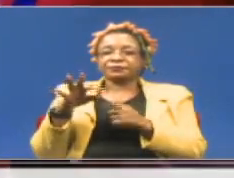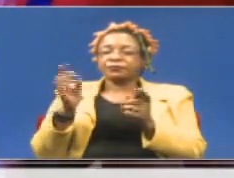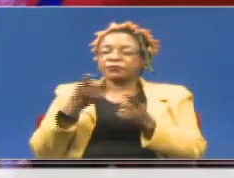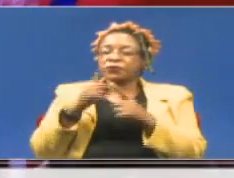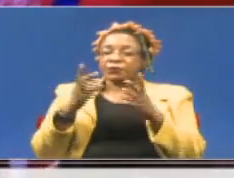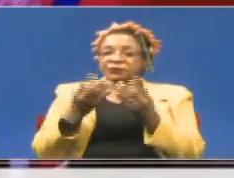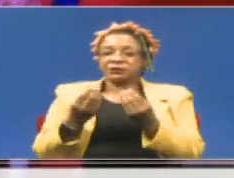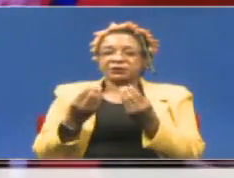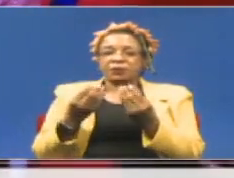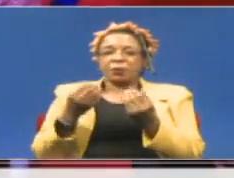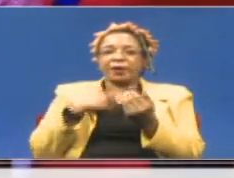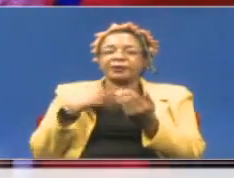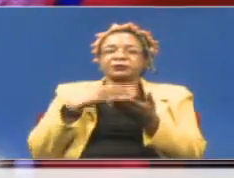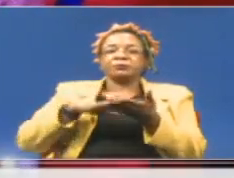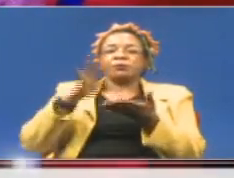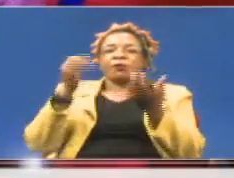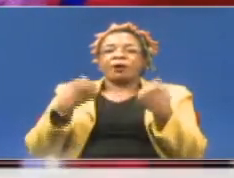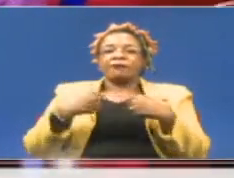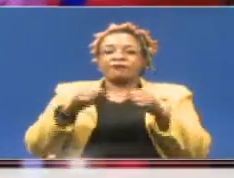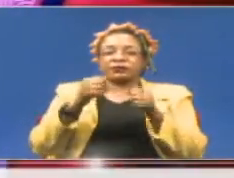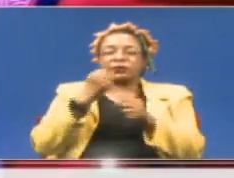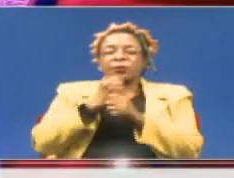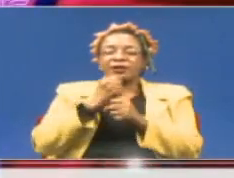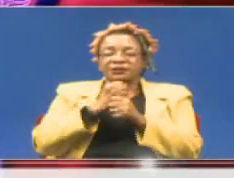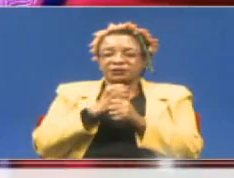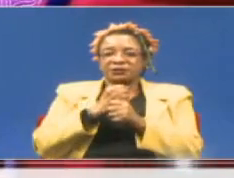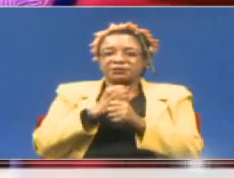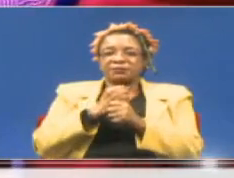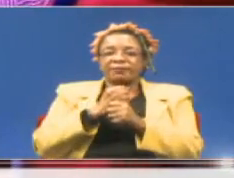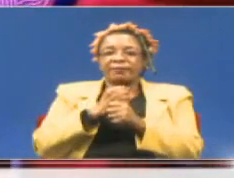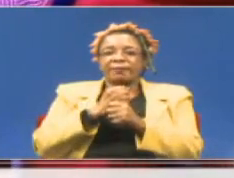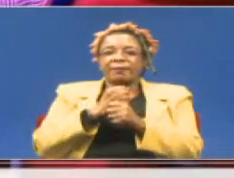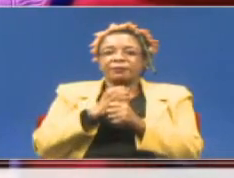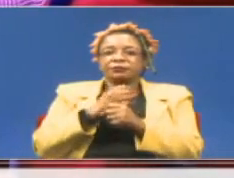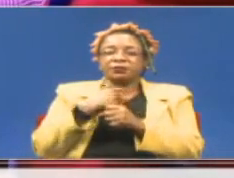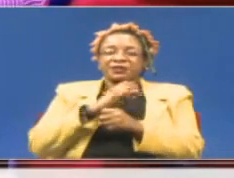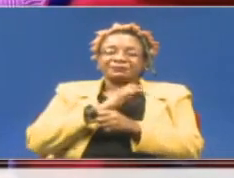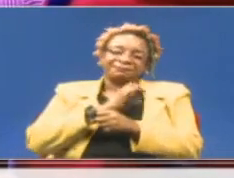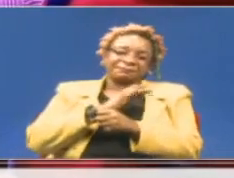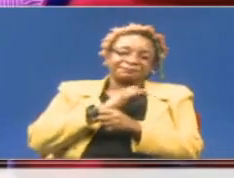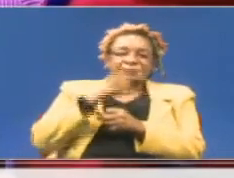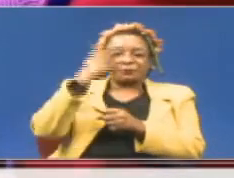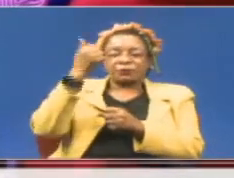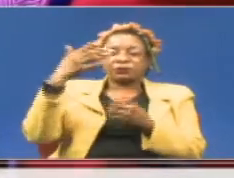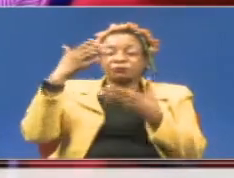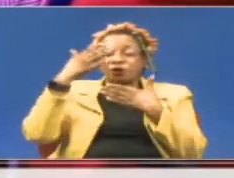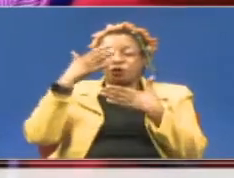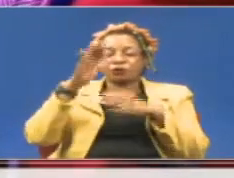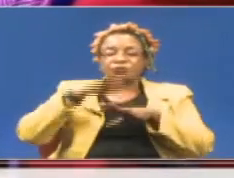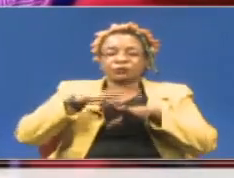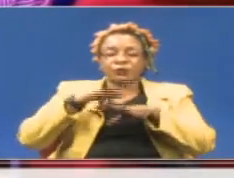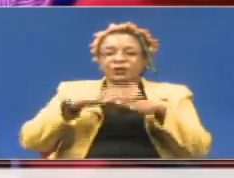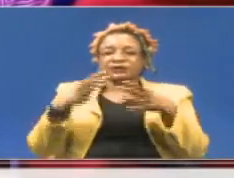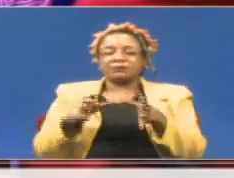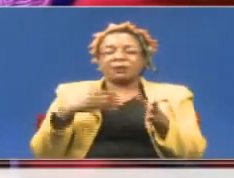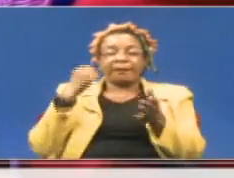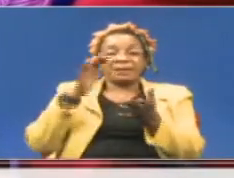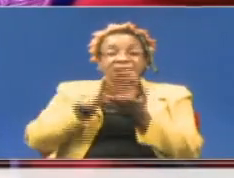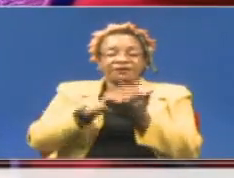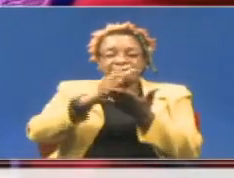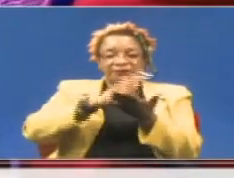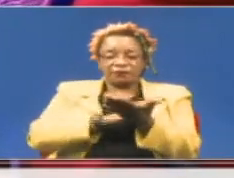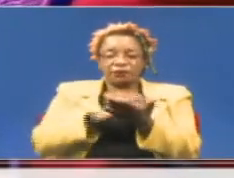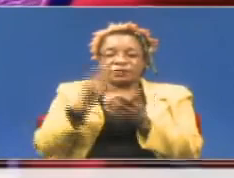put more effort and we did it. A bit nervous at the beginning because Morocco is such a good team, and I believe before the match or